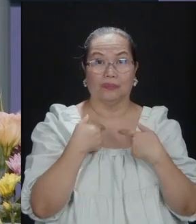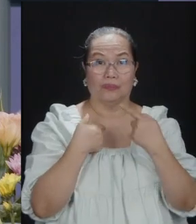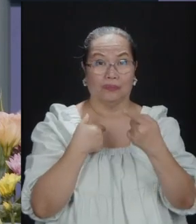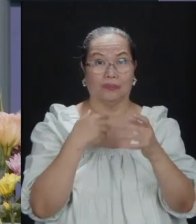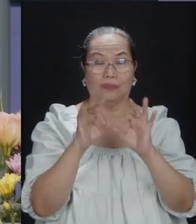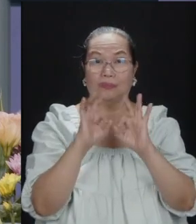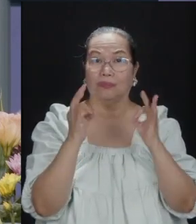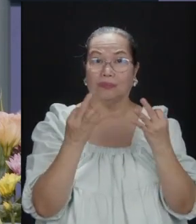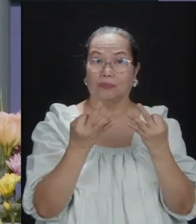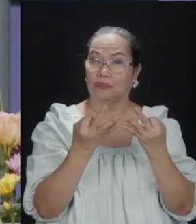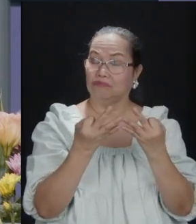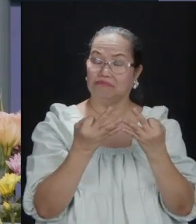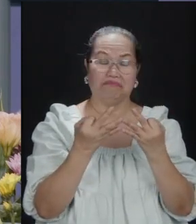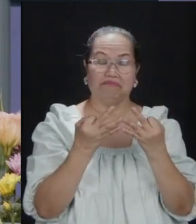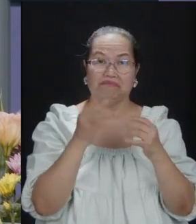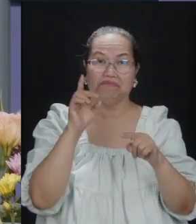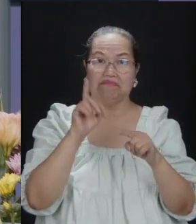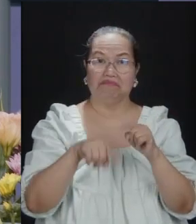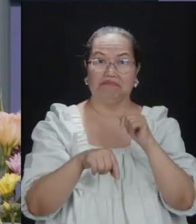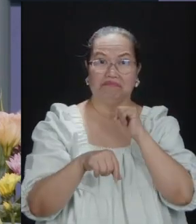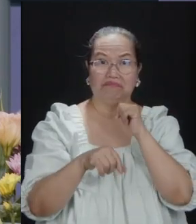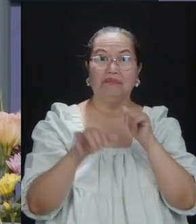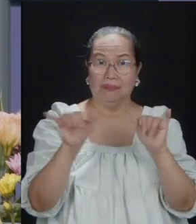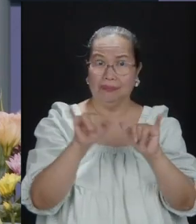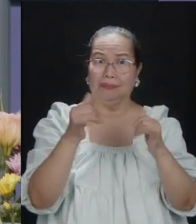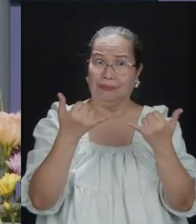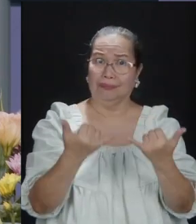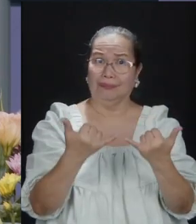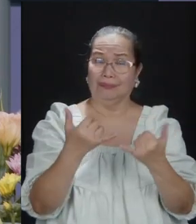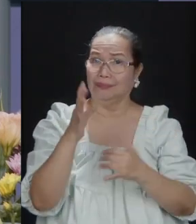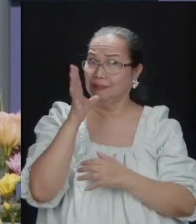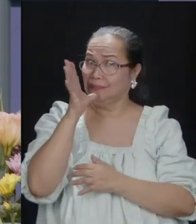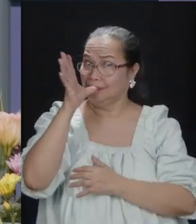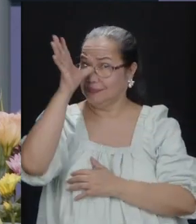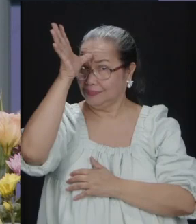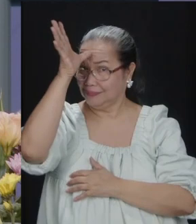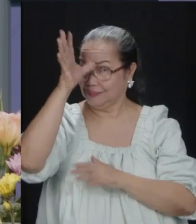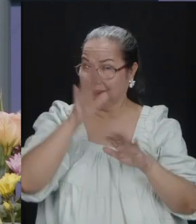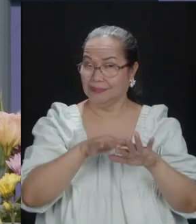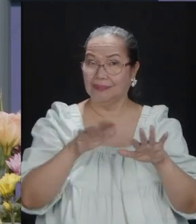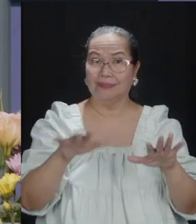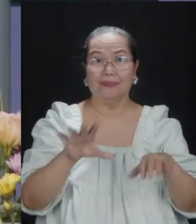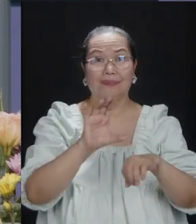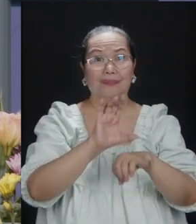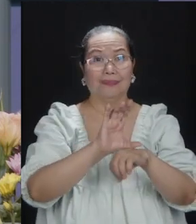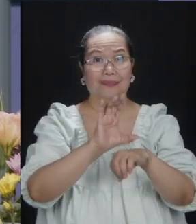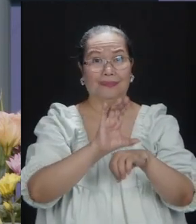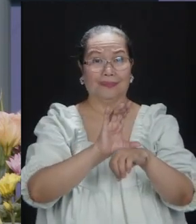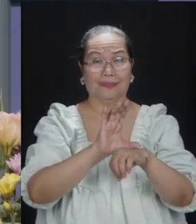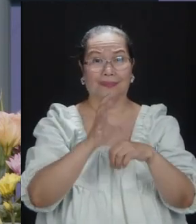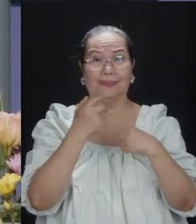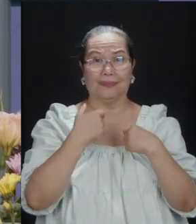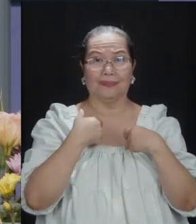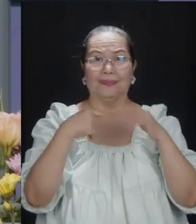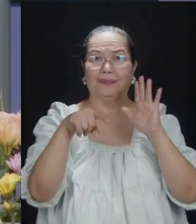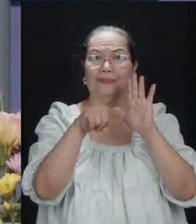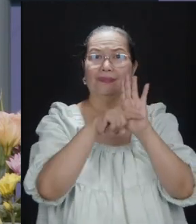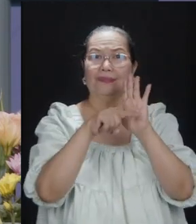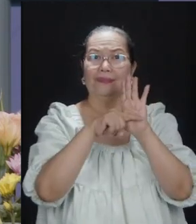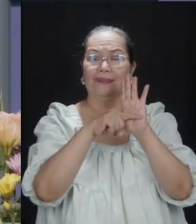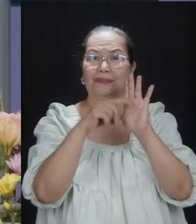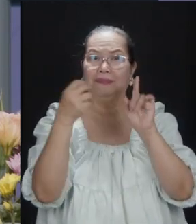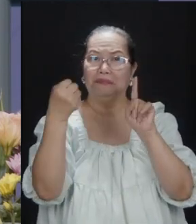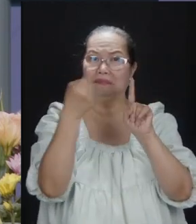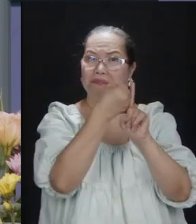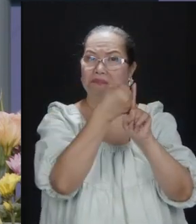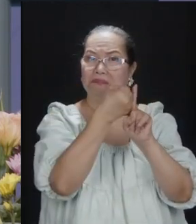families is undeniable. It's the same today. Dads, moms, the children, the church, they're negatively